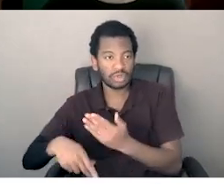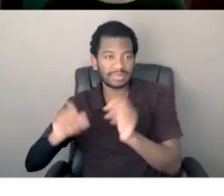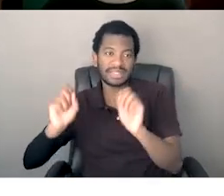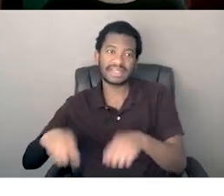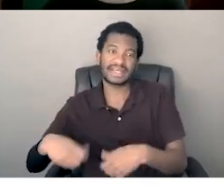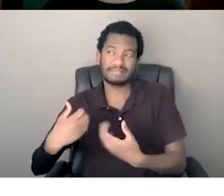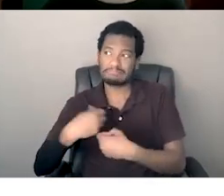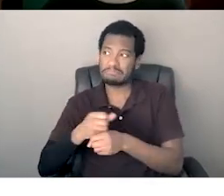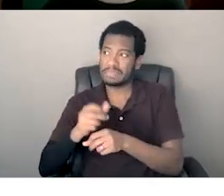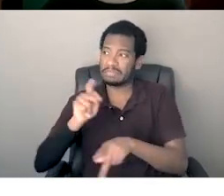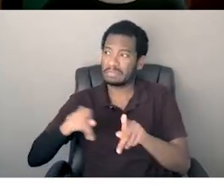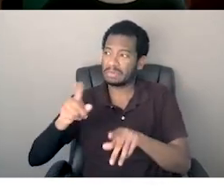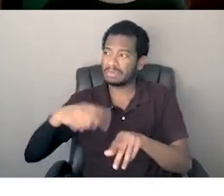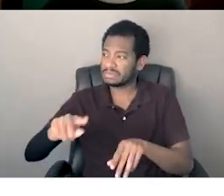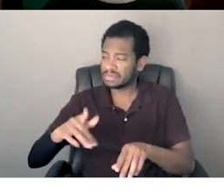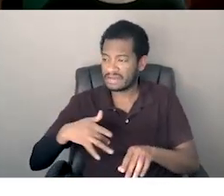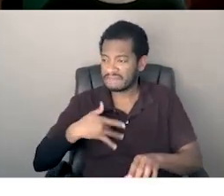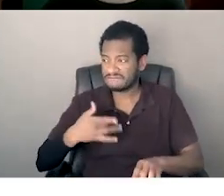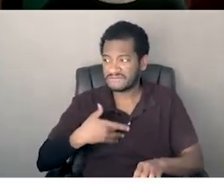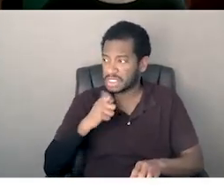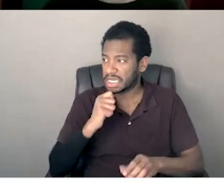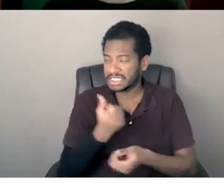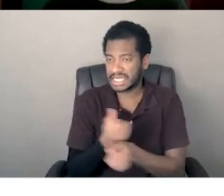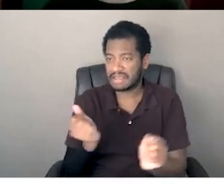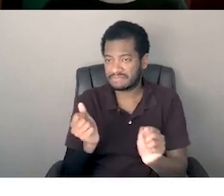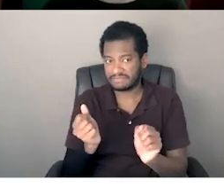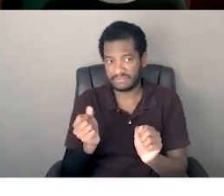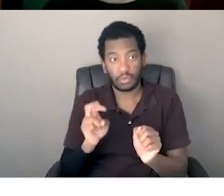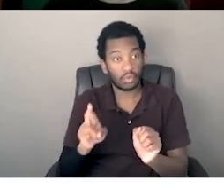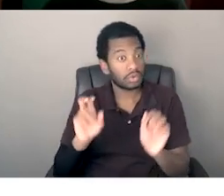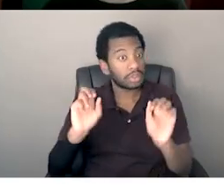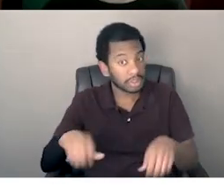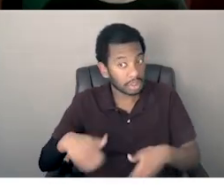unsafe or a sense of safety.